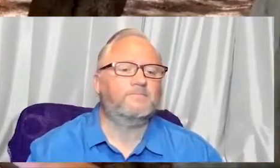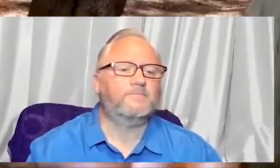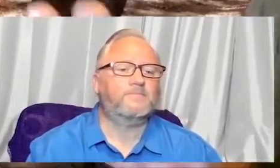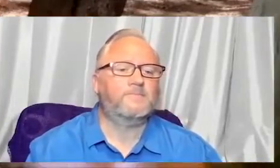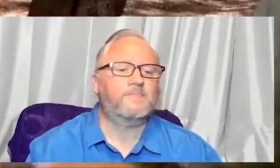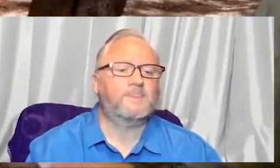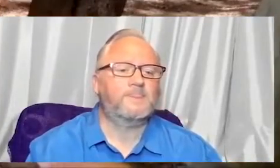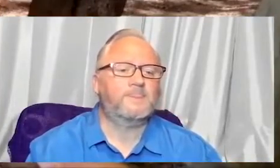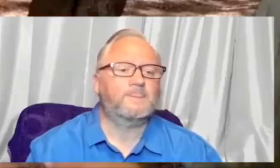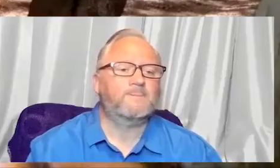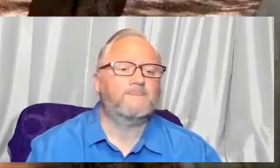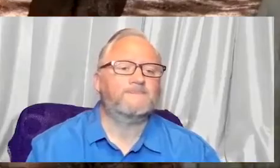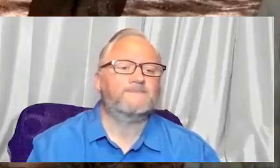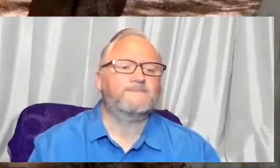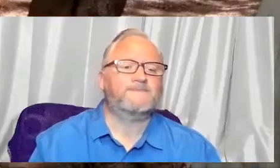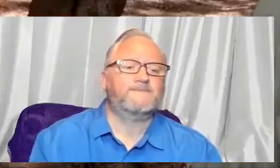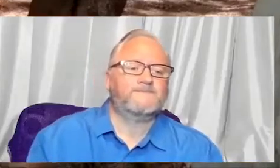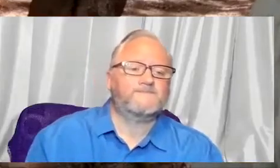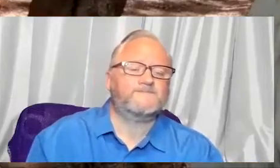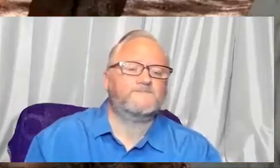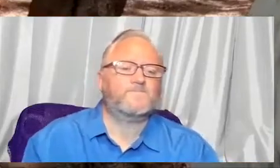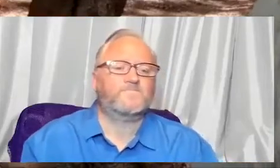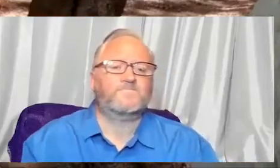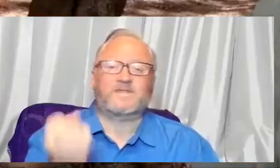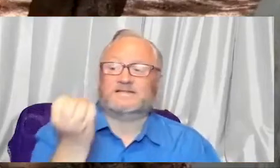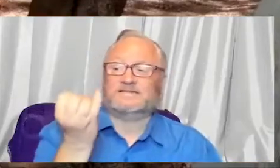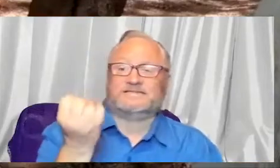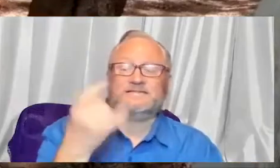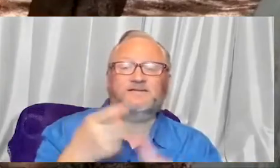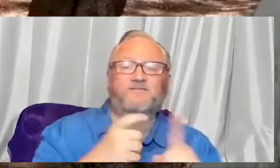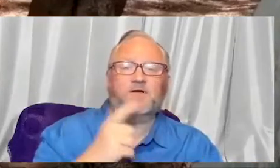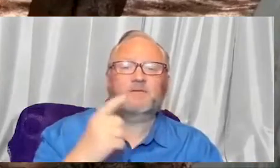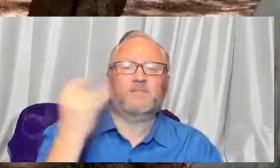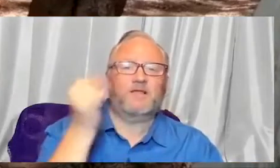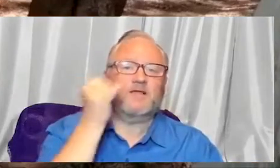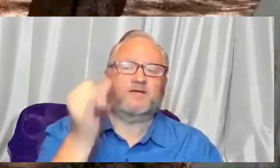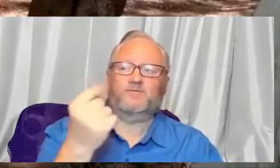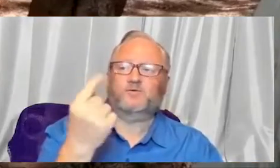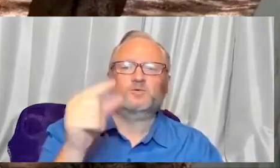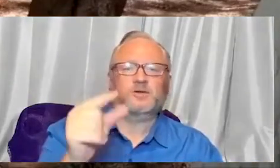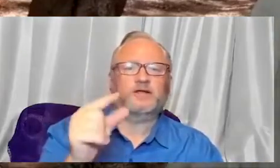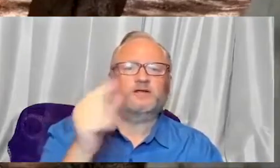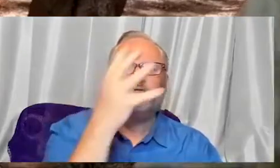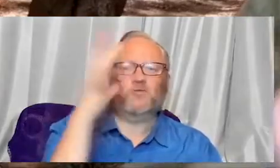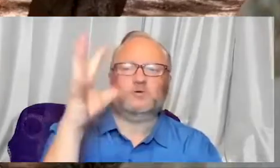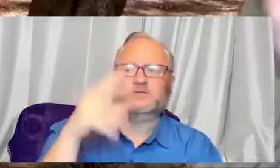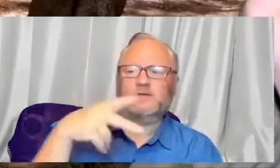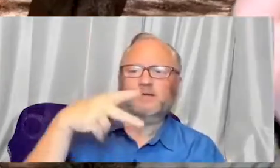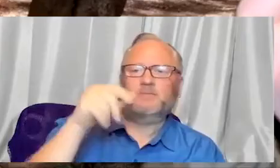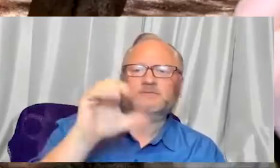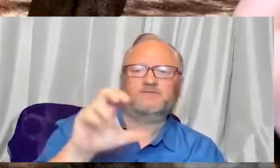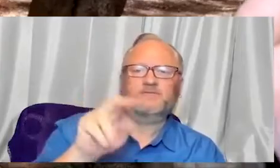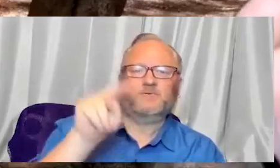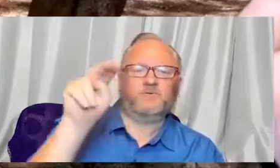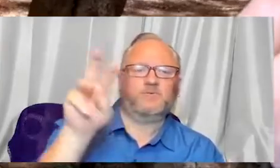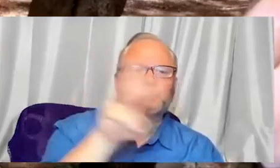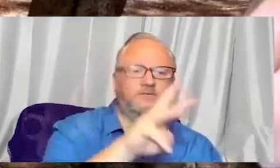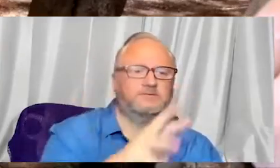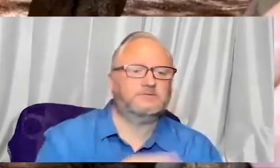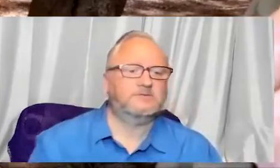Lift the seed from the evergreen forests of the Pacific Northwest. Pinch it